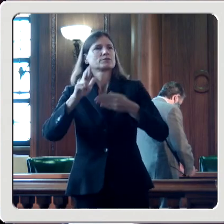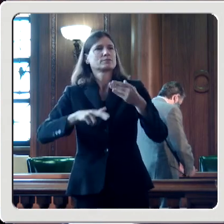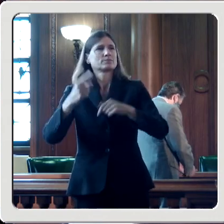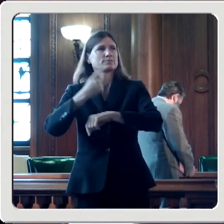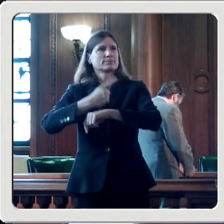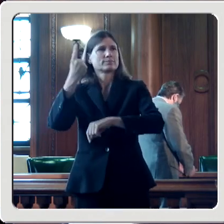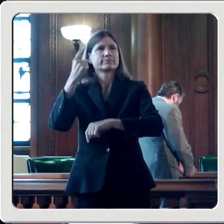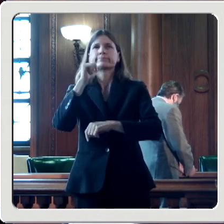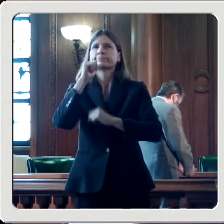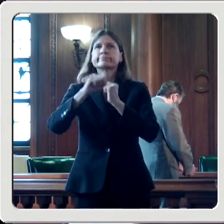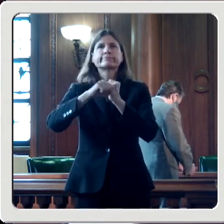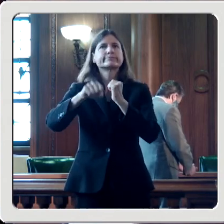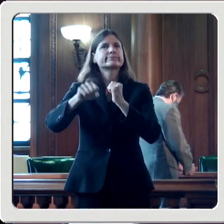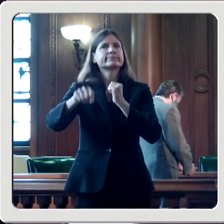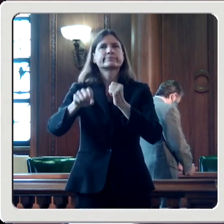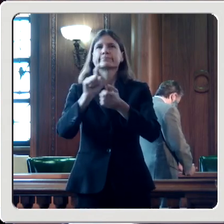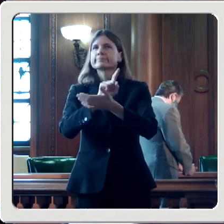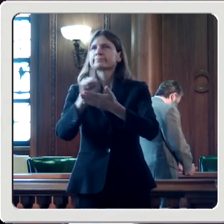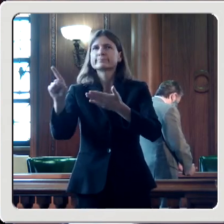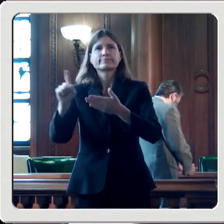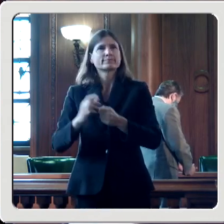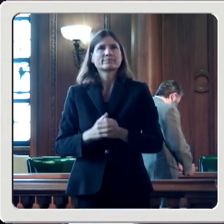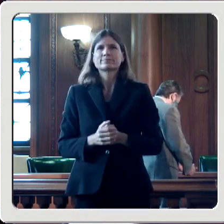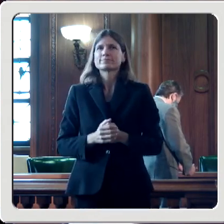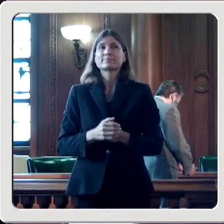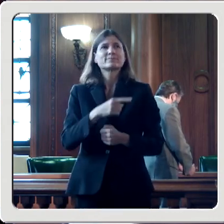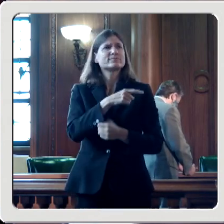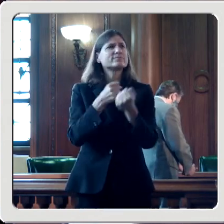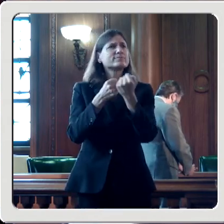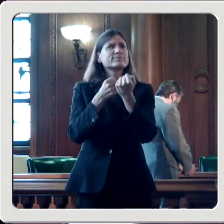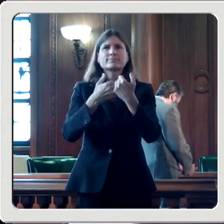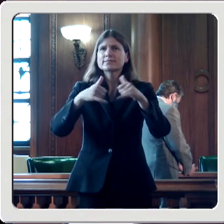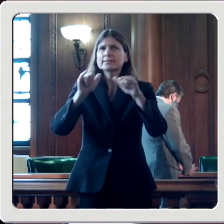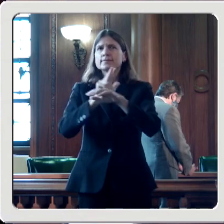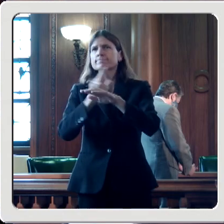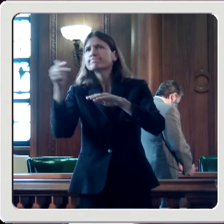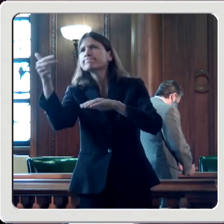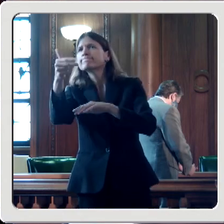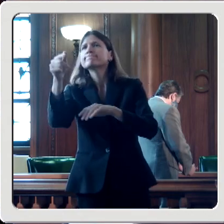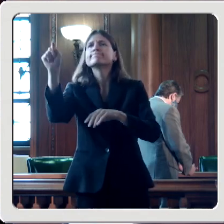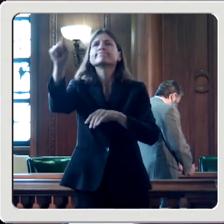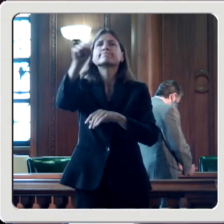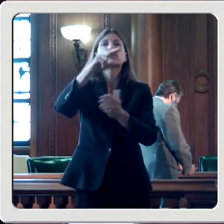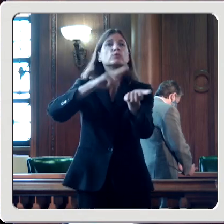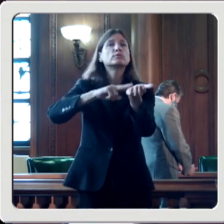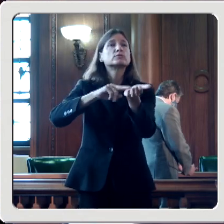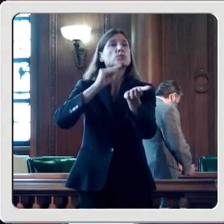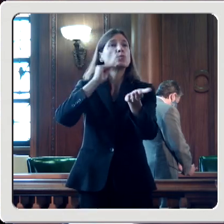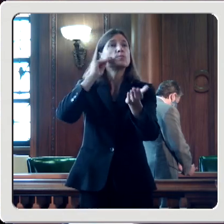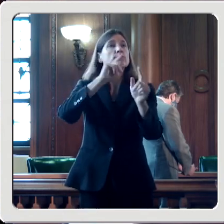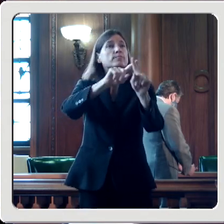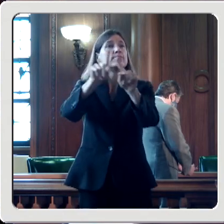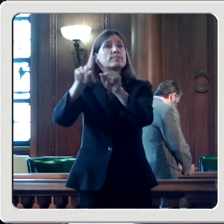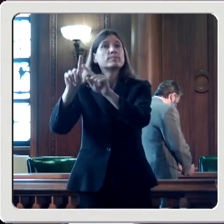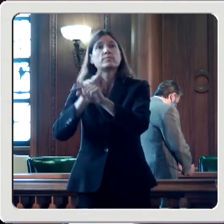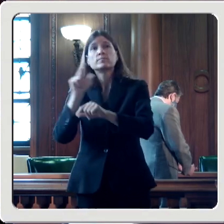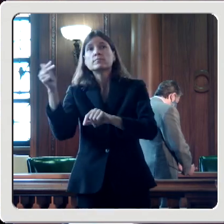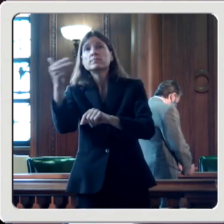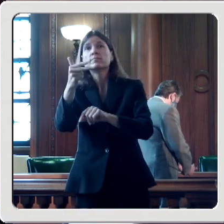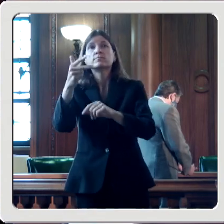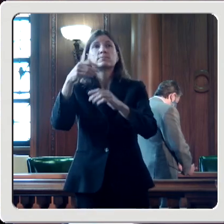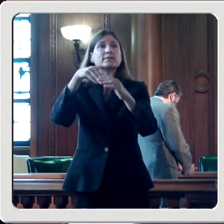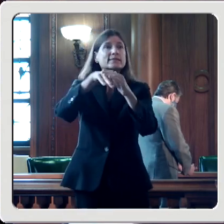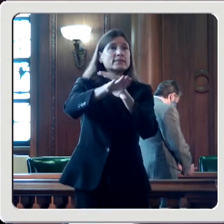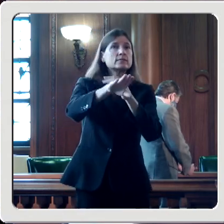support for some congregate living facilities as well as for some of the other healthcare providers in the Valley. And we're happy to